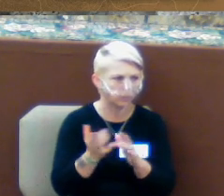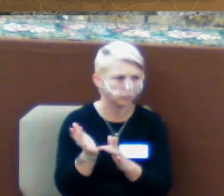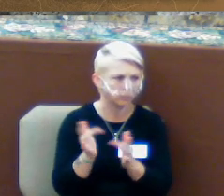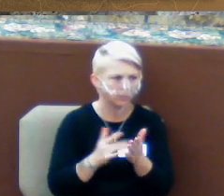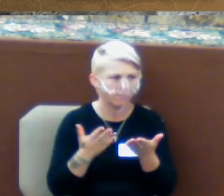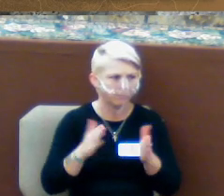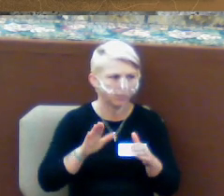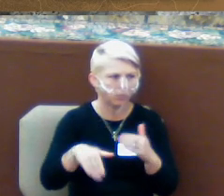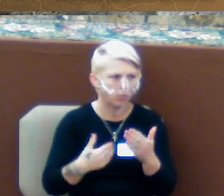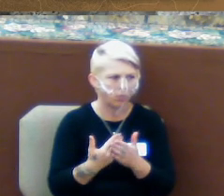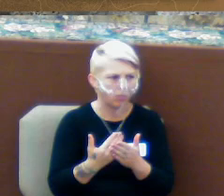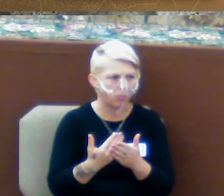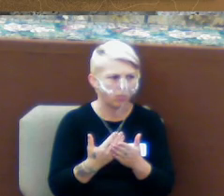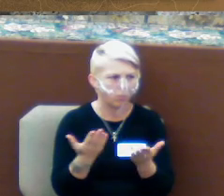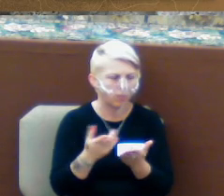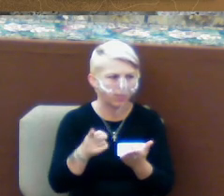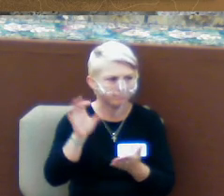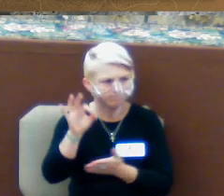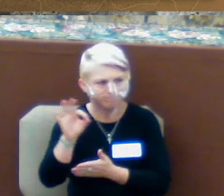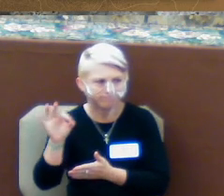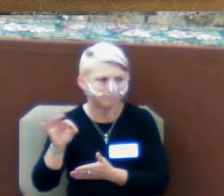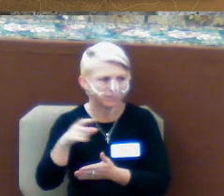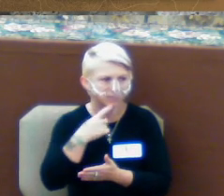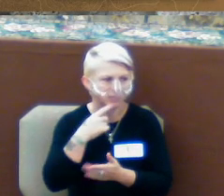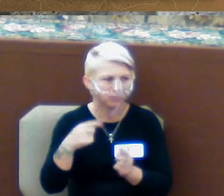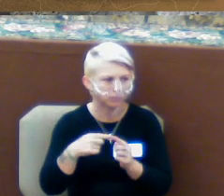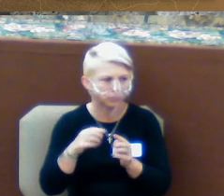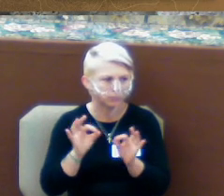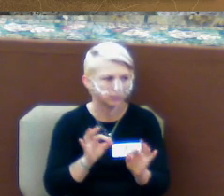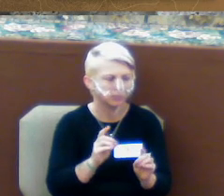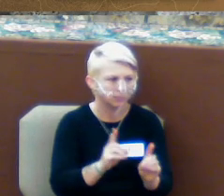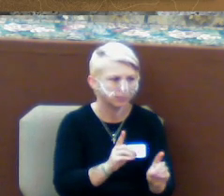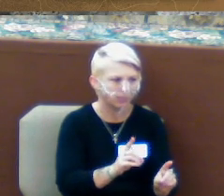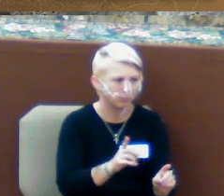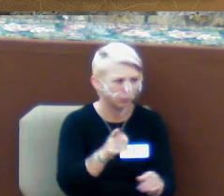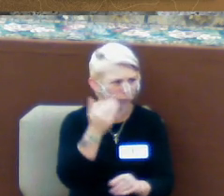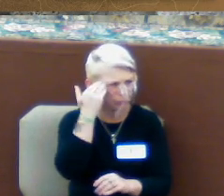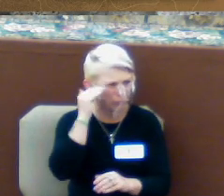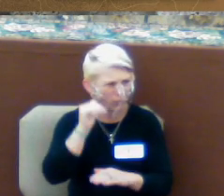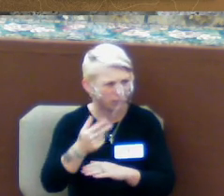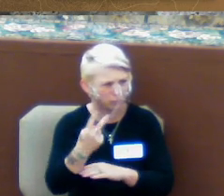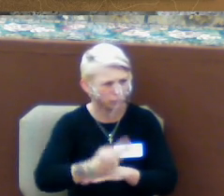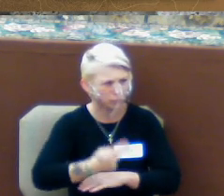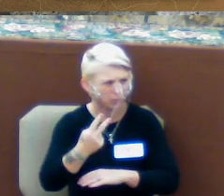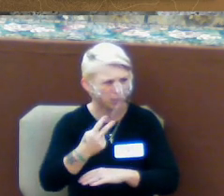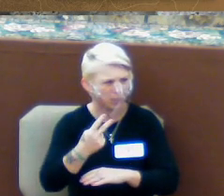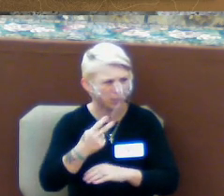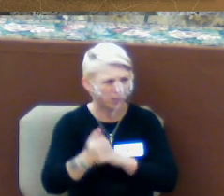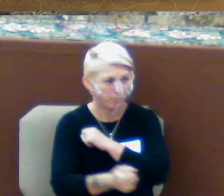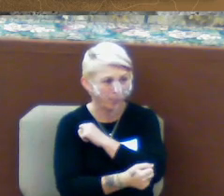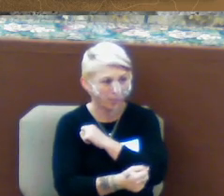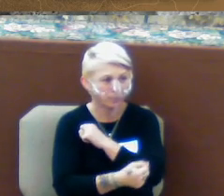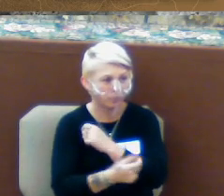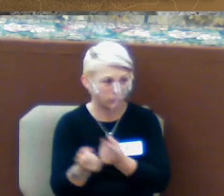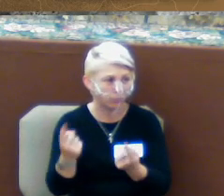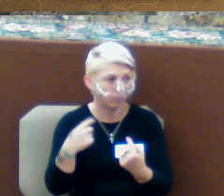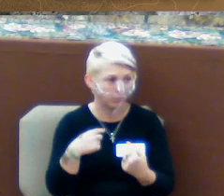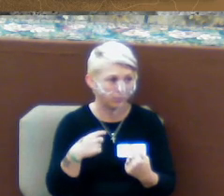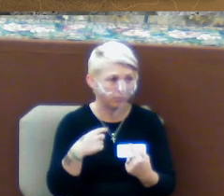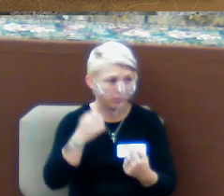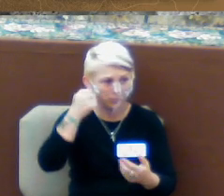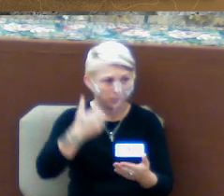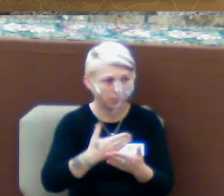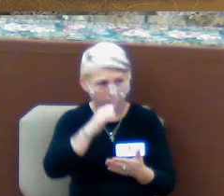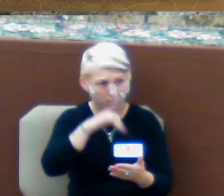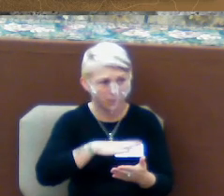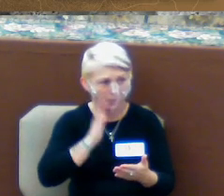had finished all these sayings, he said to his disciples, "You know that after 2 days the Passover is coming, and the